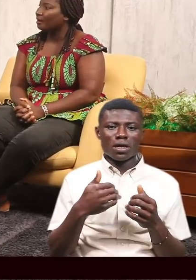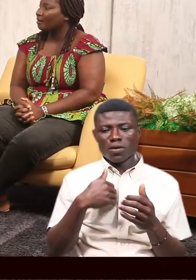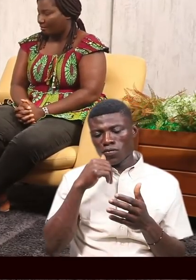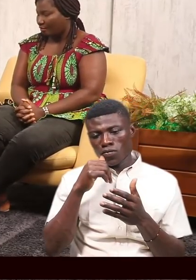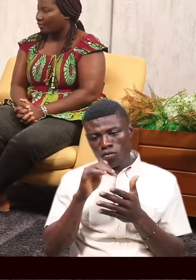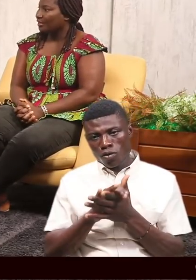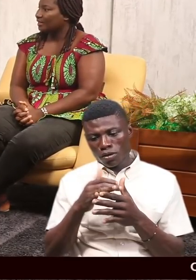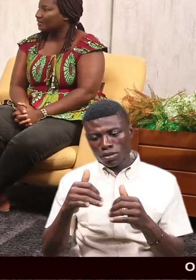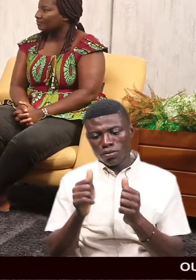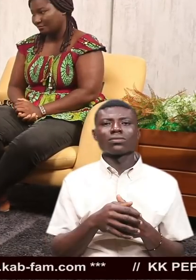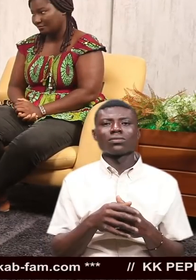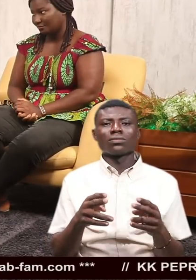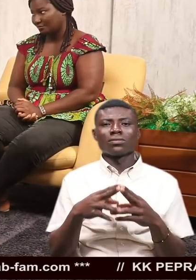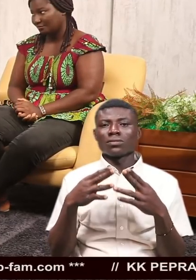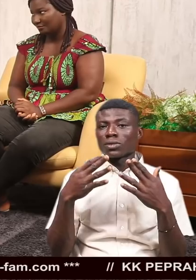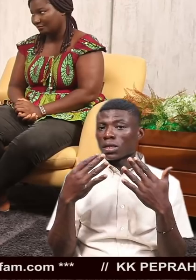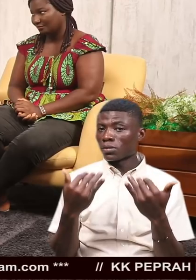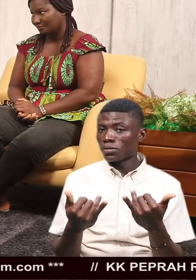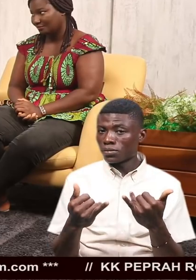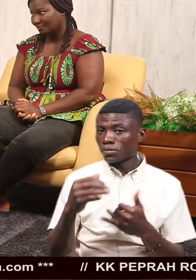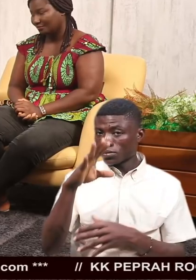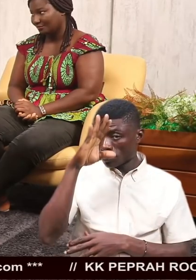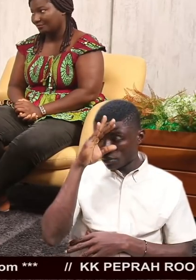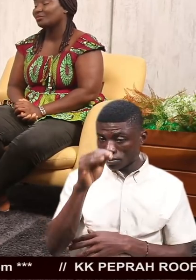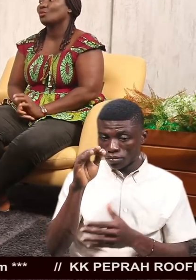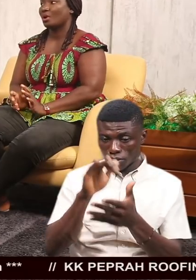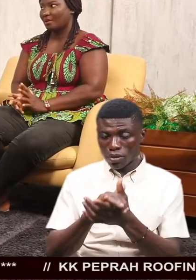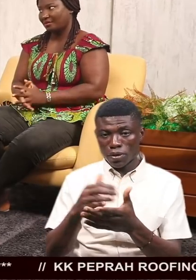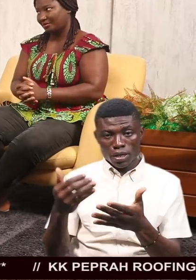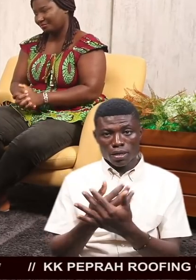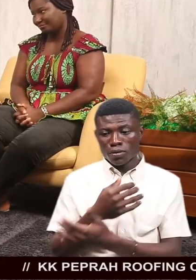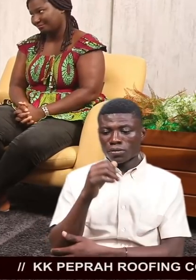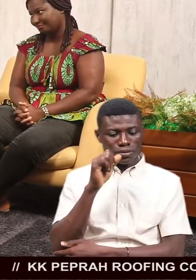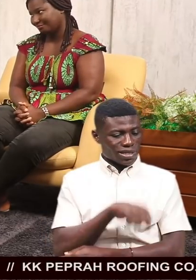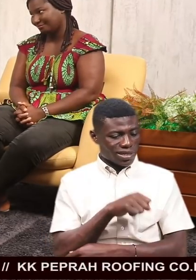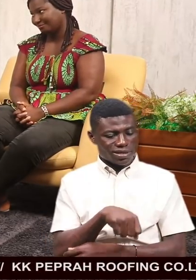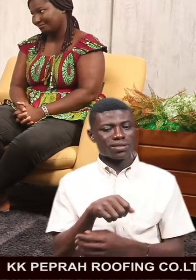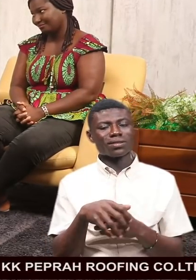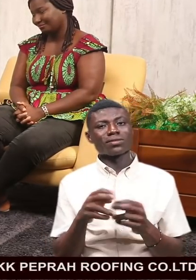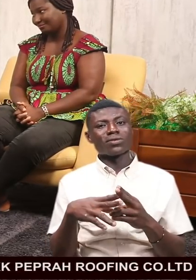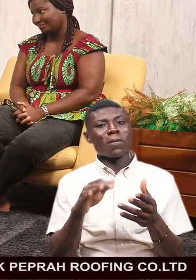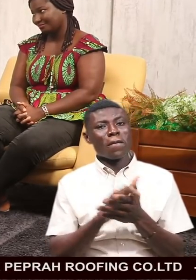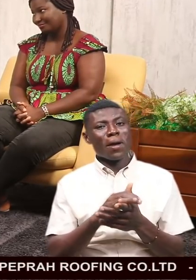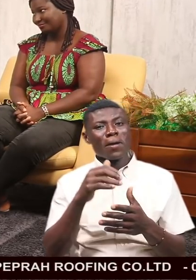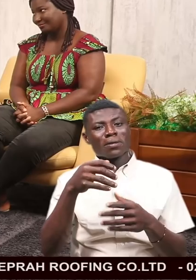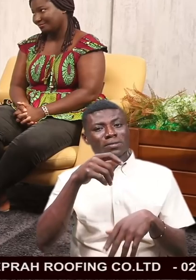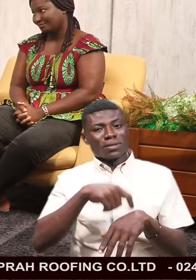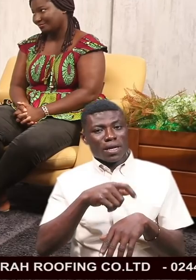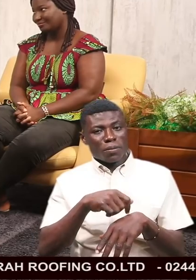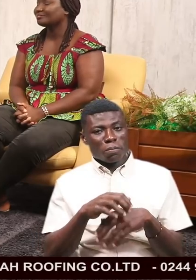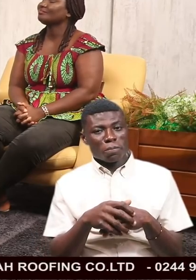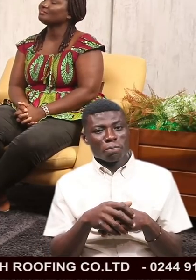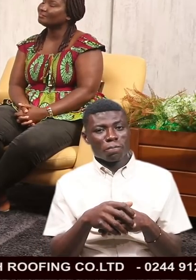area. It's now Bemano, aware. Aware. Waware, ewa bra.